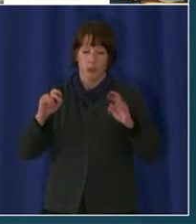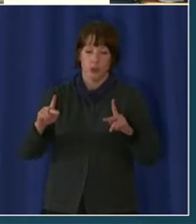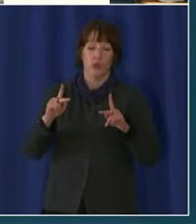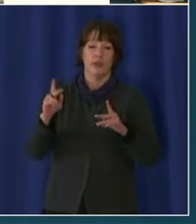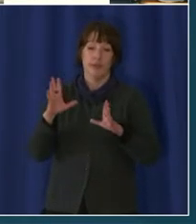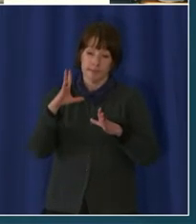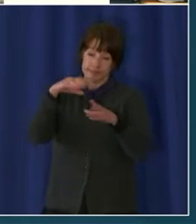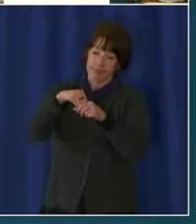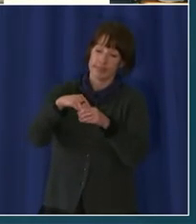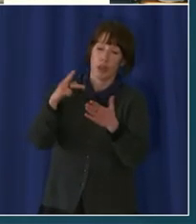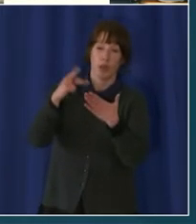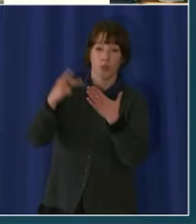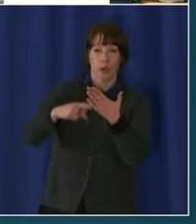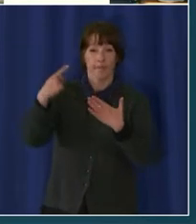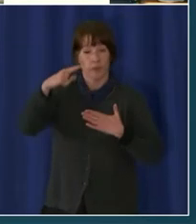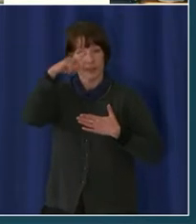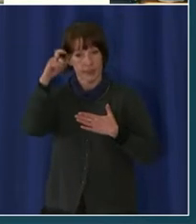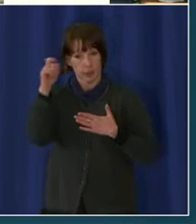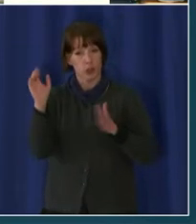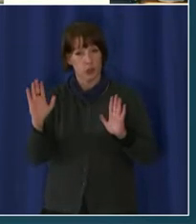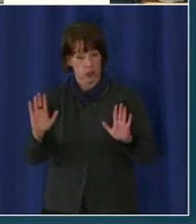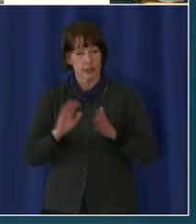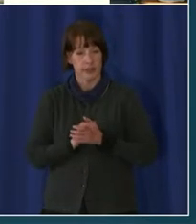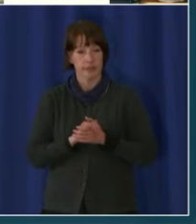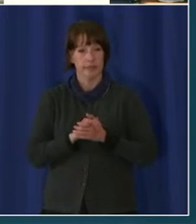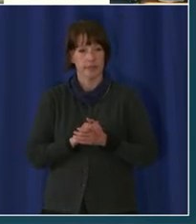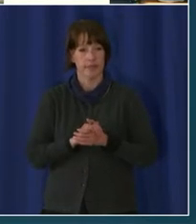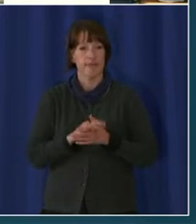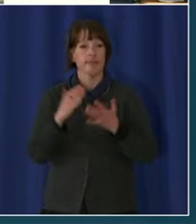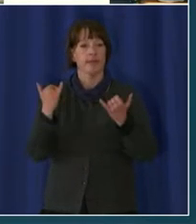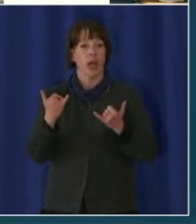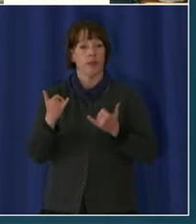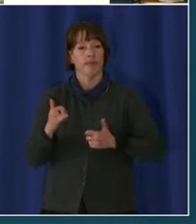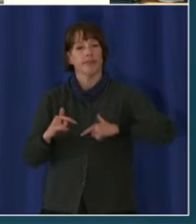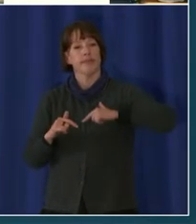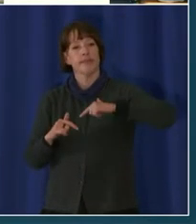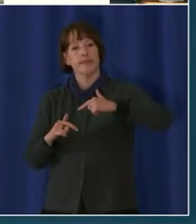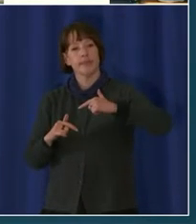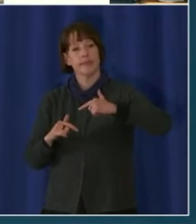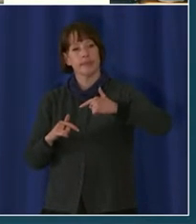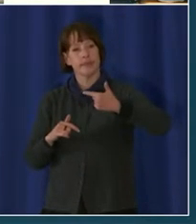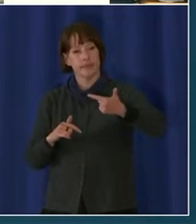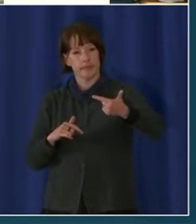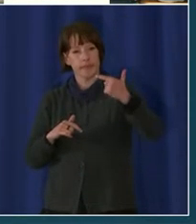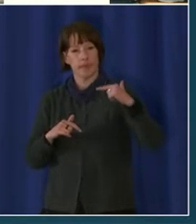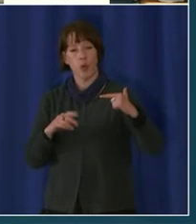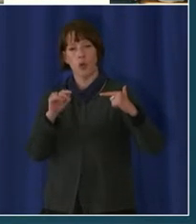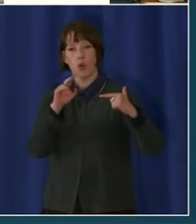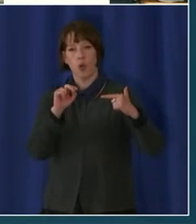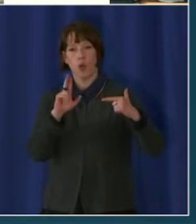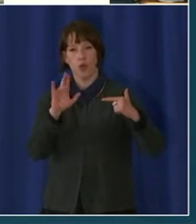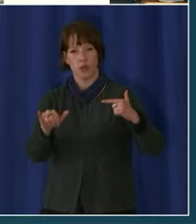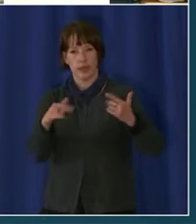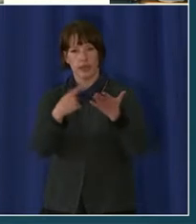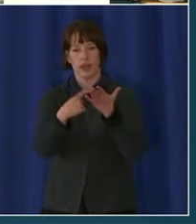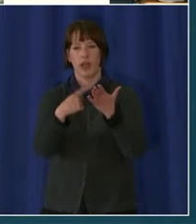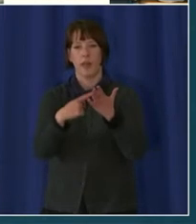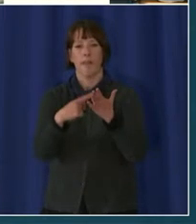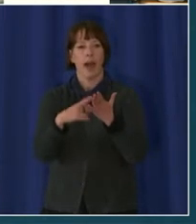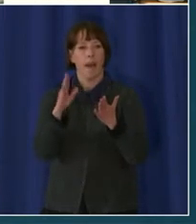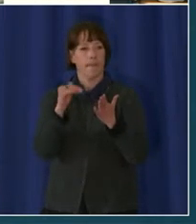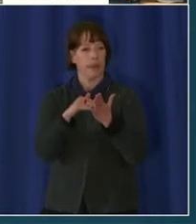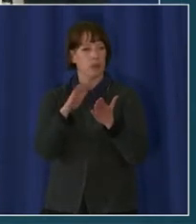in this programming this summer. And I'm going to turn it over to Corey to talk a little bit about middle school.